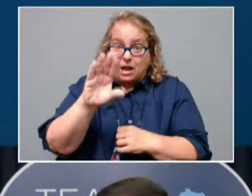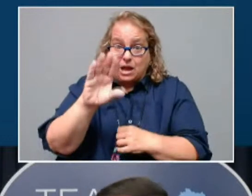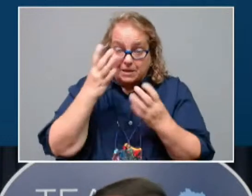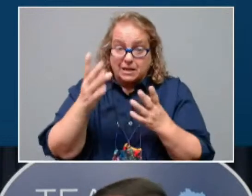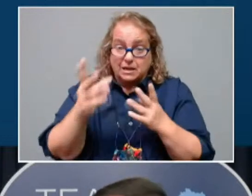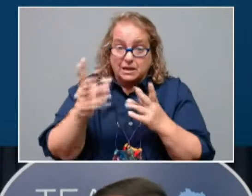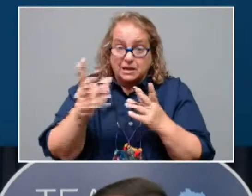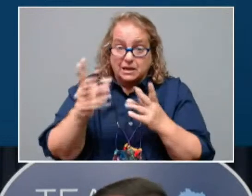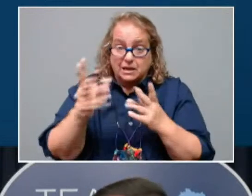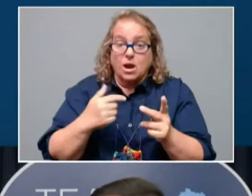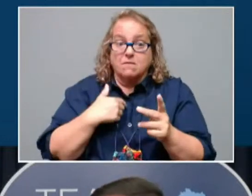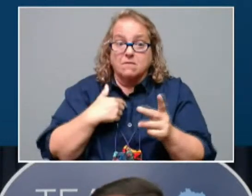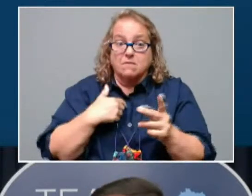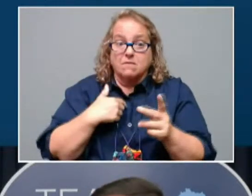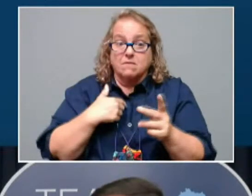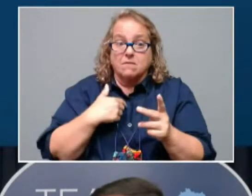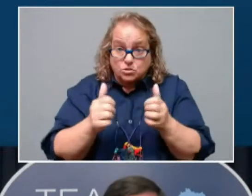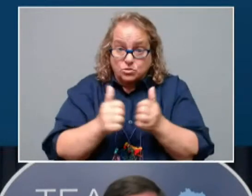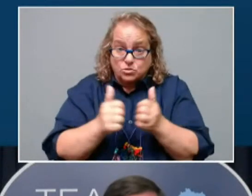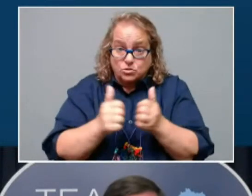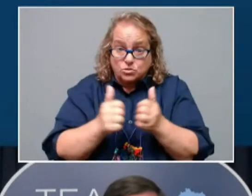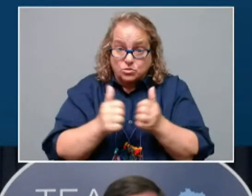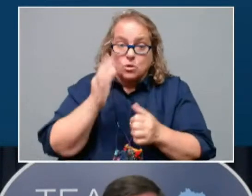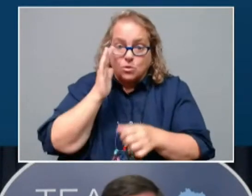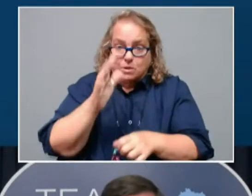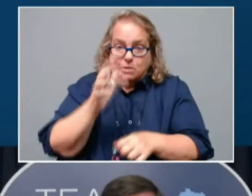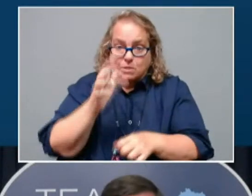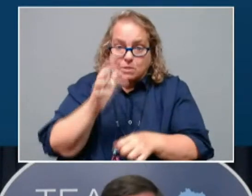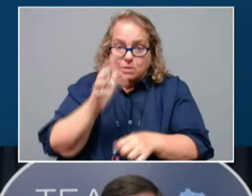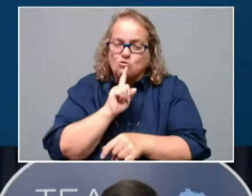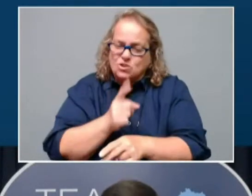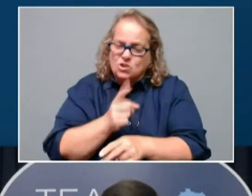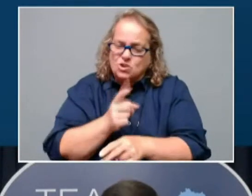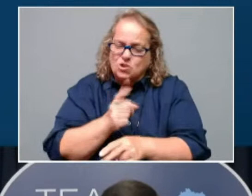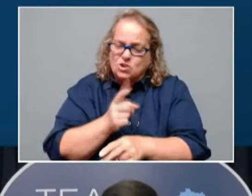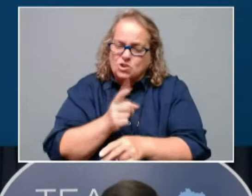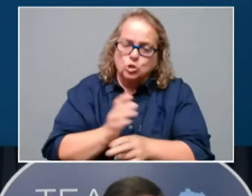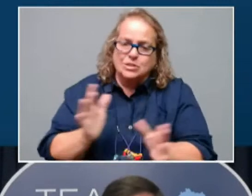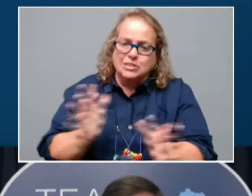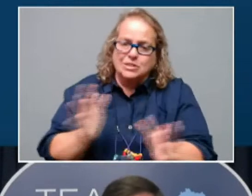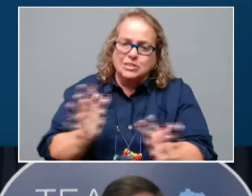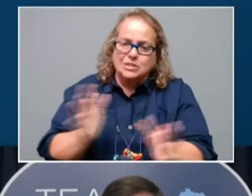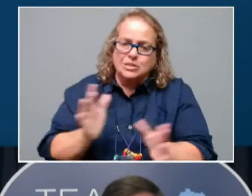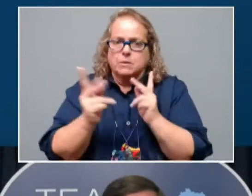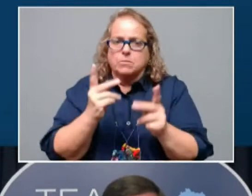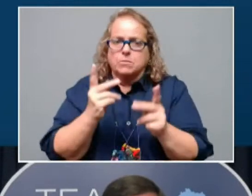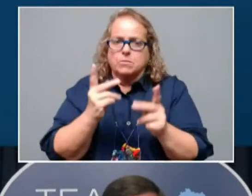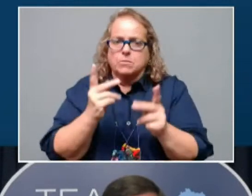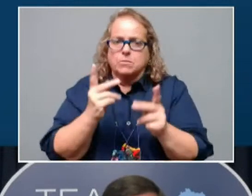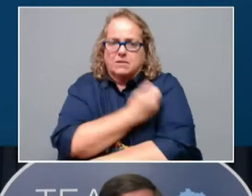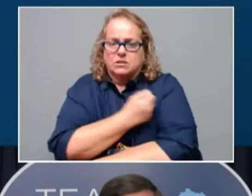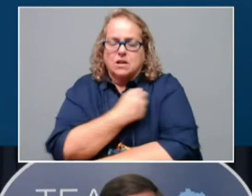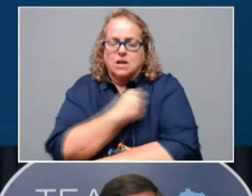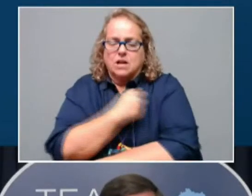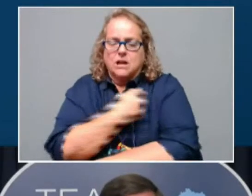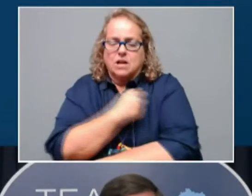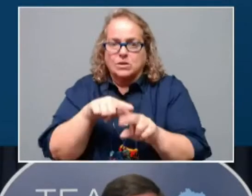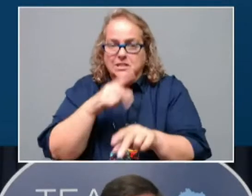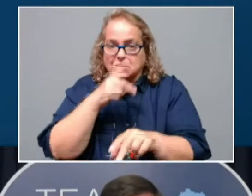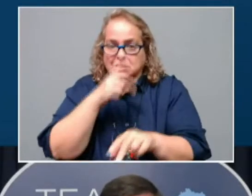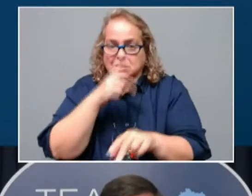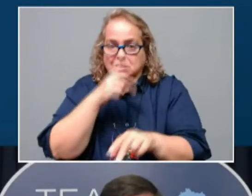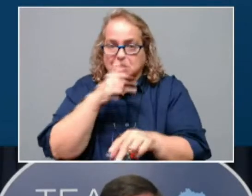come together and are going to be working really hard, and look forward to seeing those results. But once you hit the red